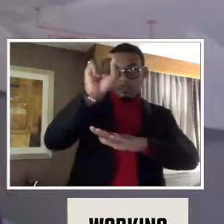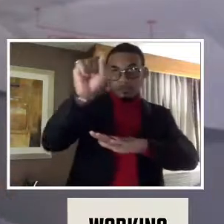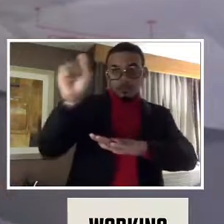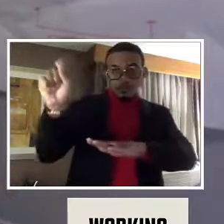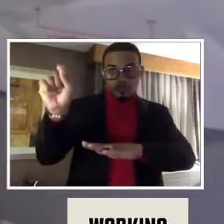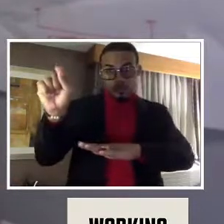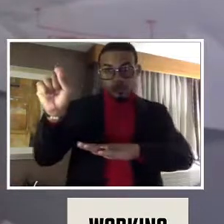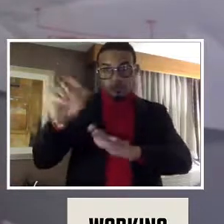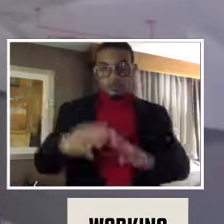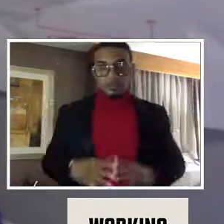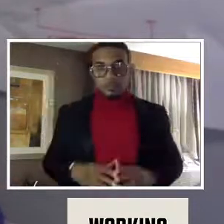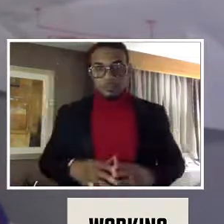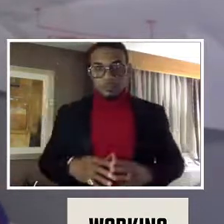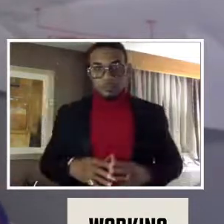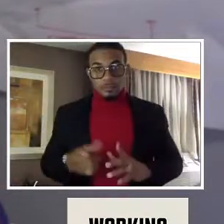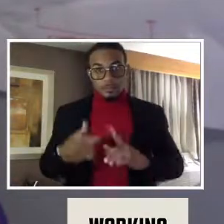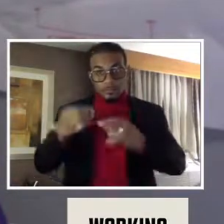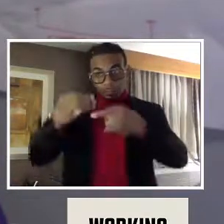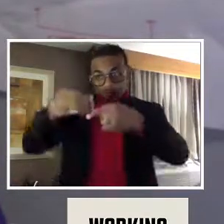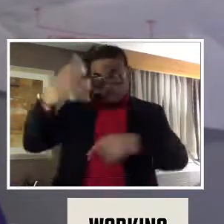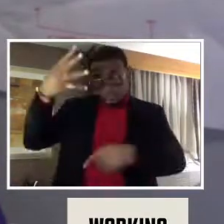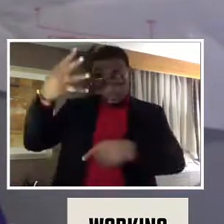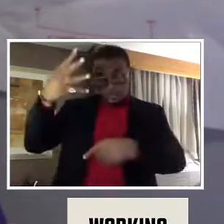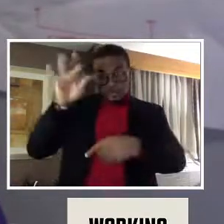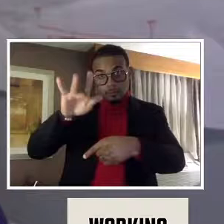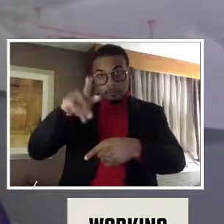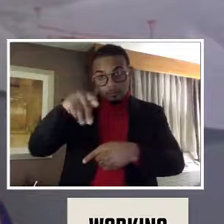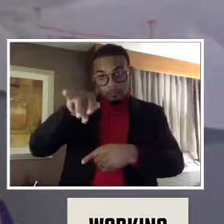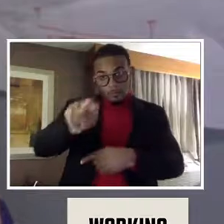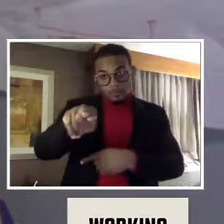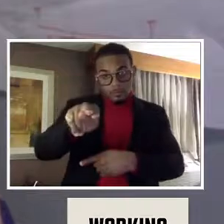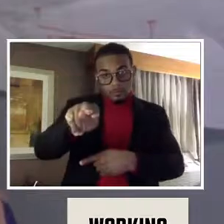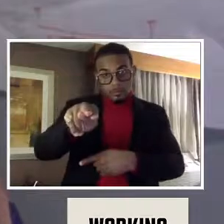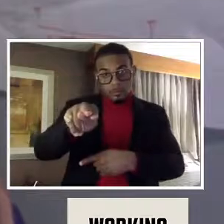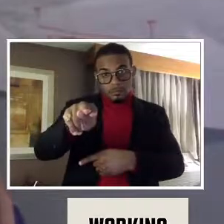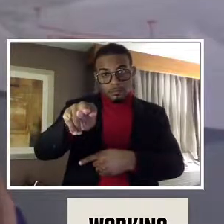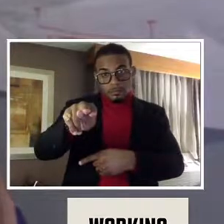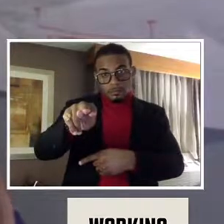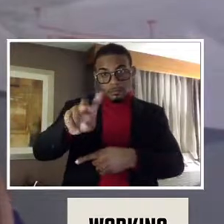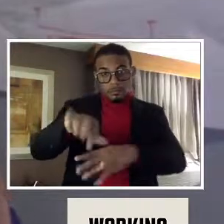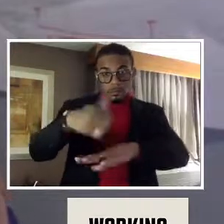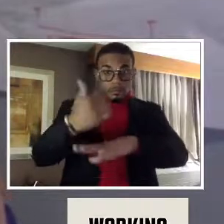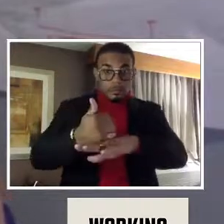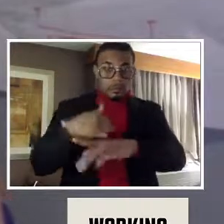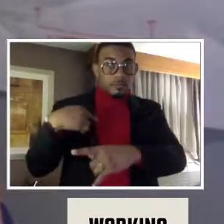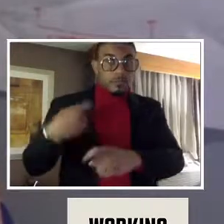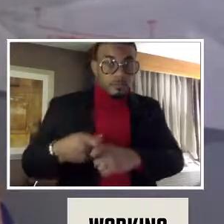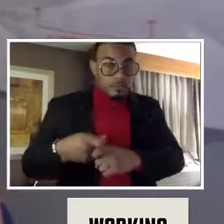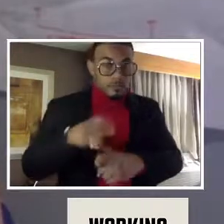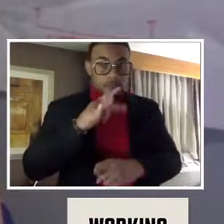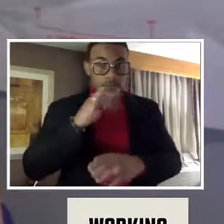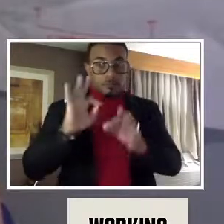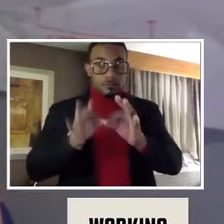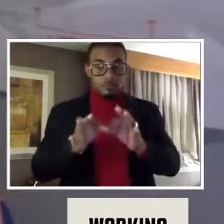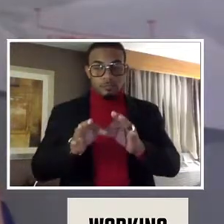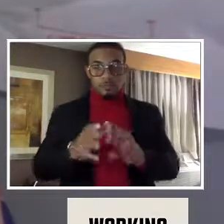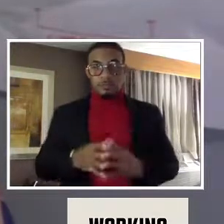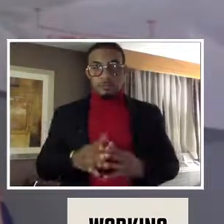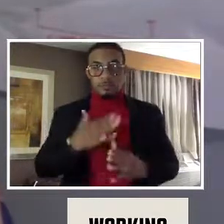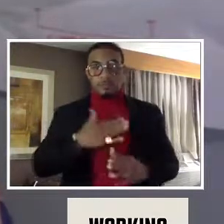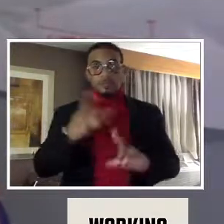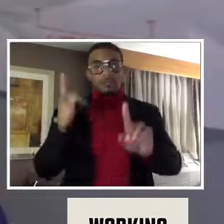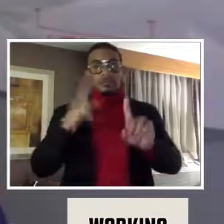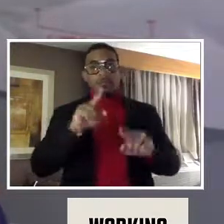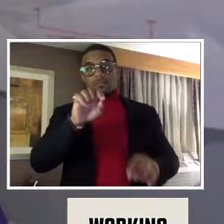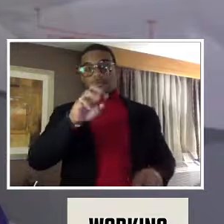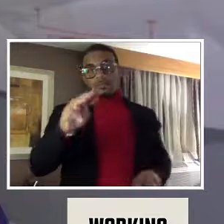dots. From the menu, click Pin. To set up Spanish spoken interpretation, please go